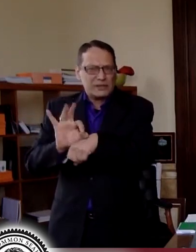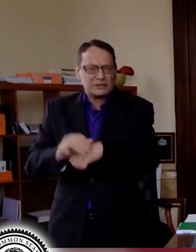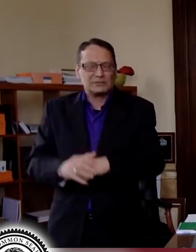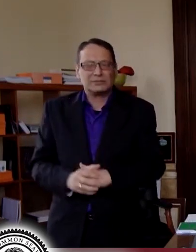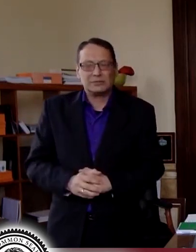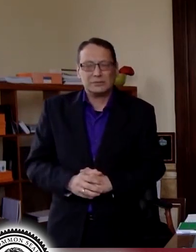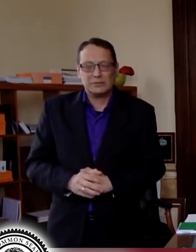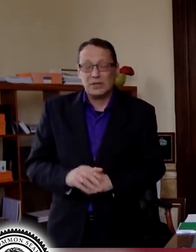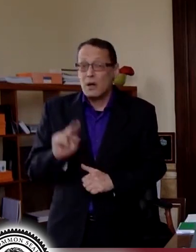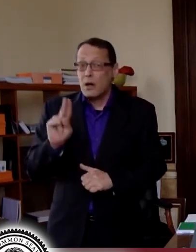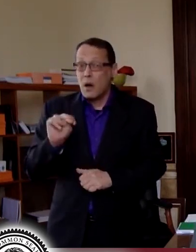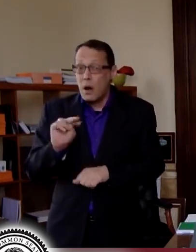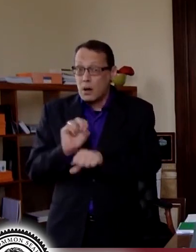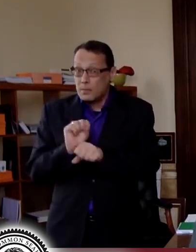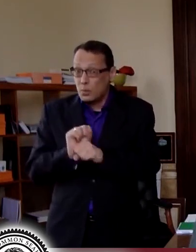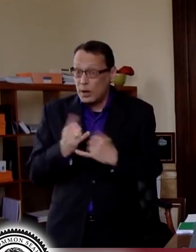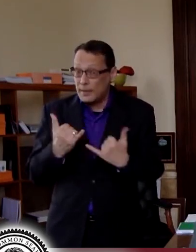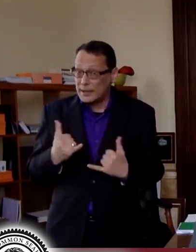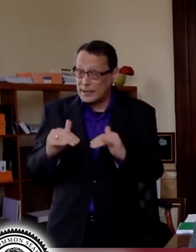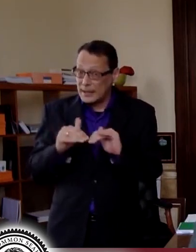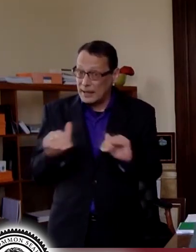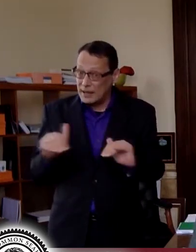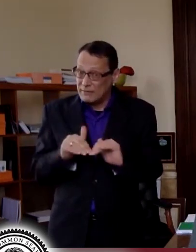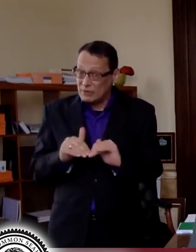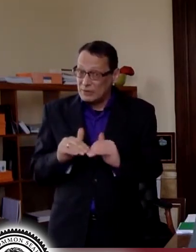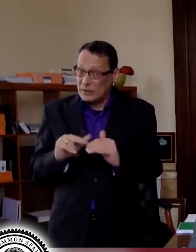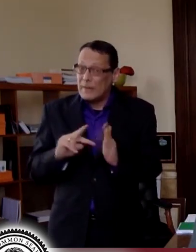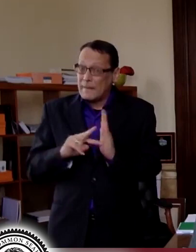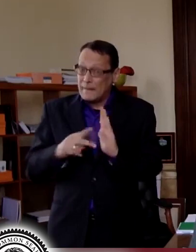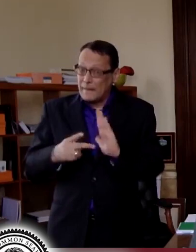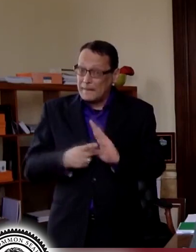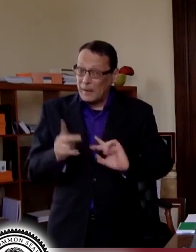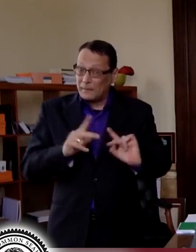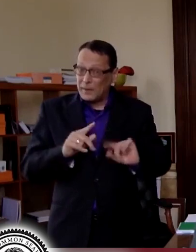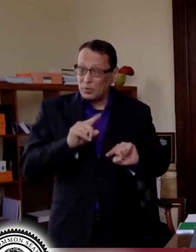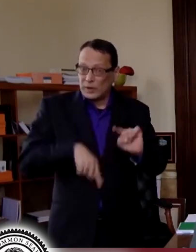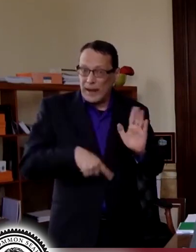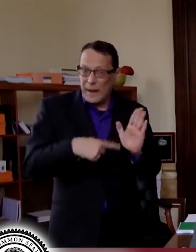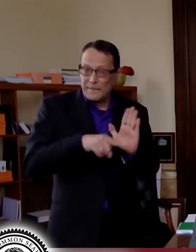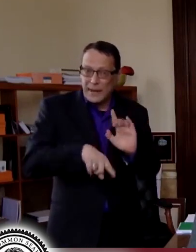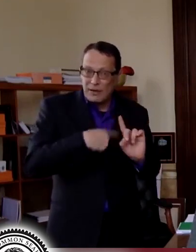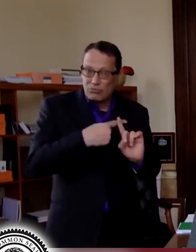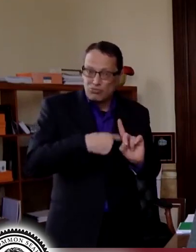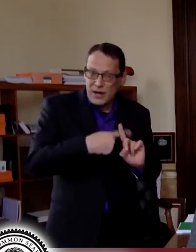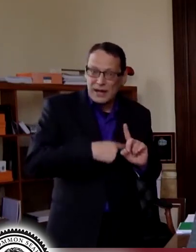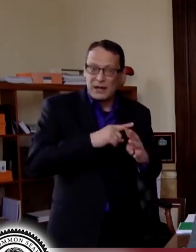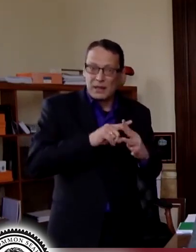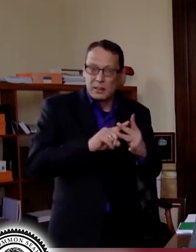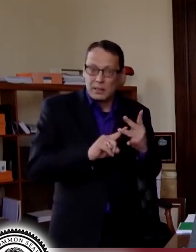have unemployment at these levels, that people have a lot of trouble paying their rent. We're hoping's